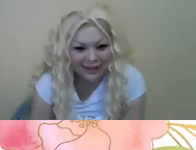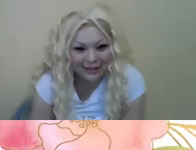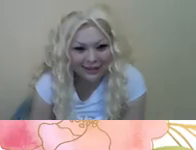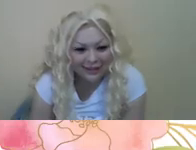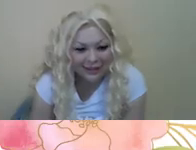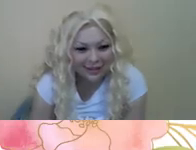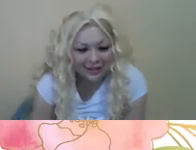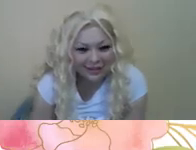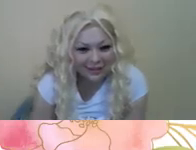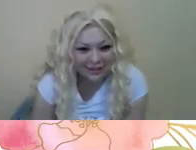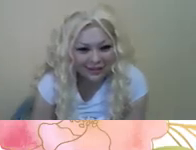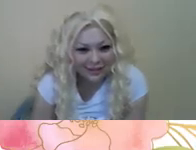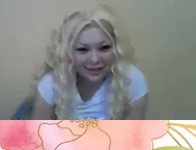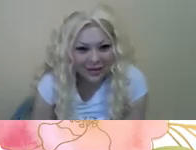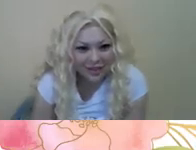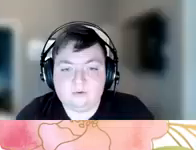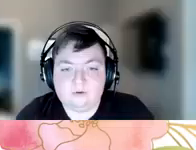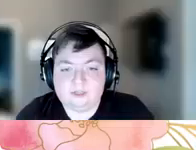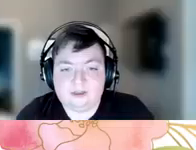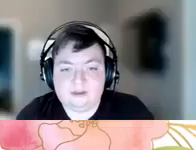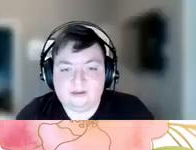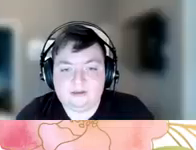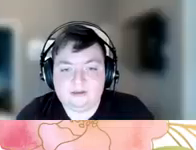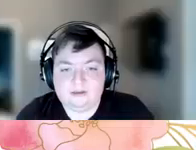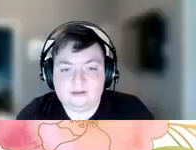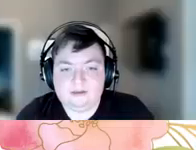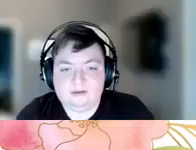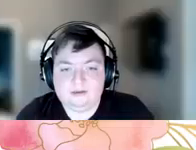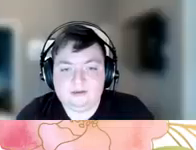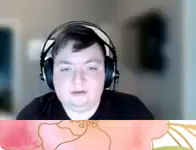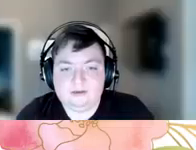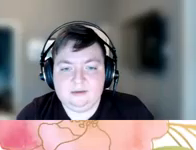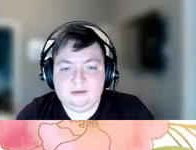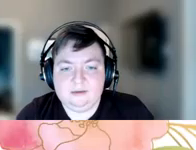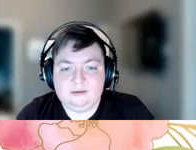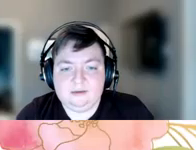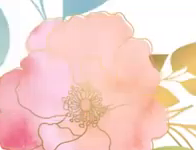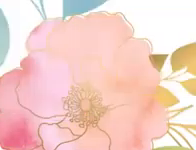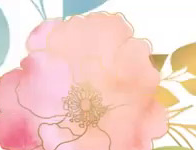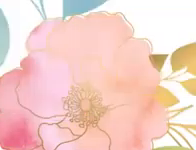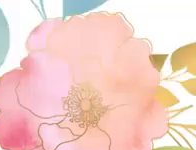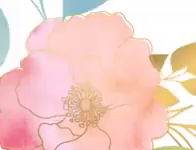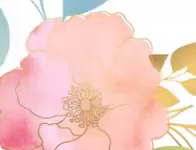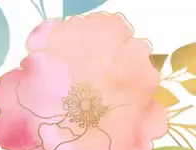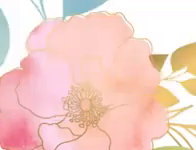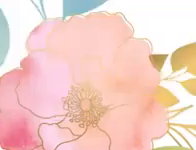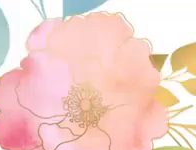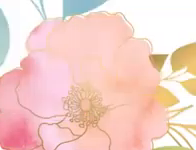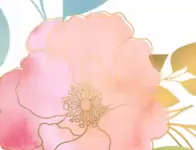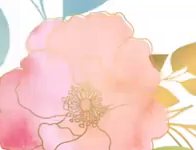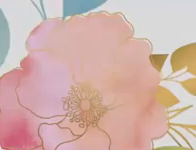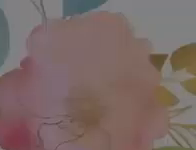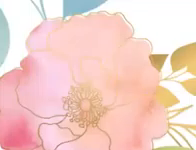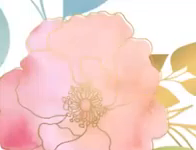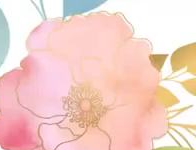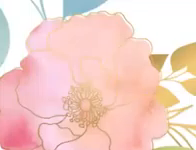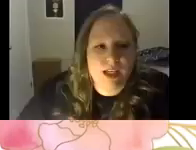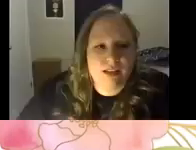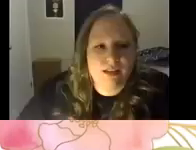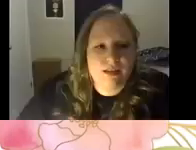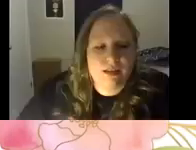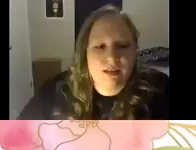Spokojnej. Noche. Noche. Noche. Awesome. Can you do